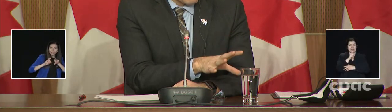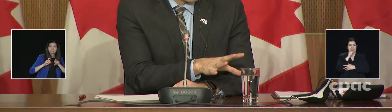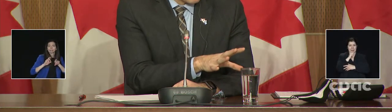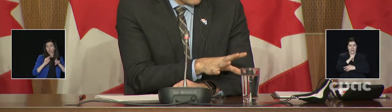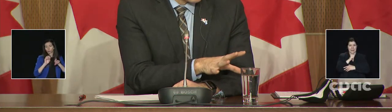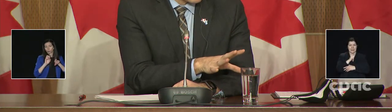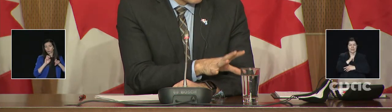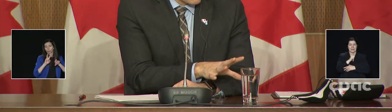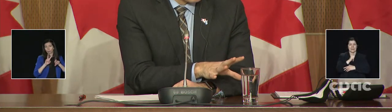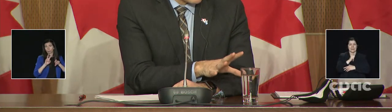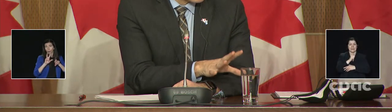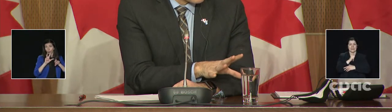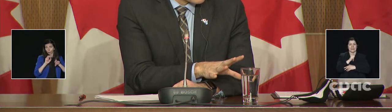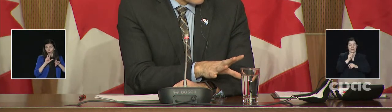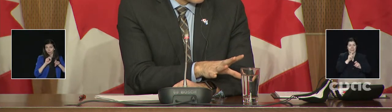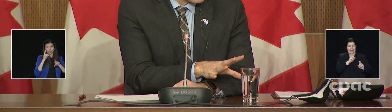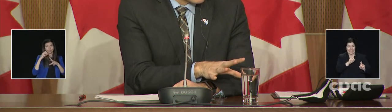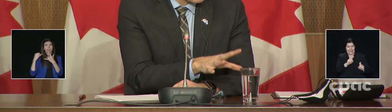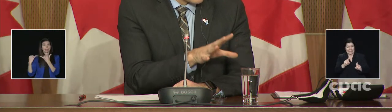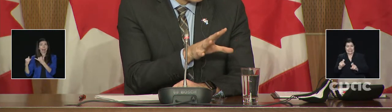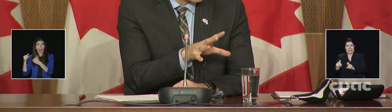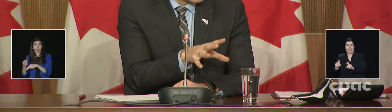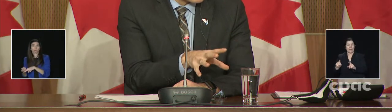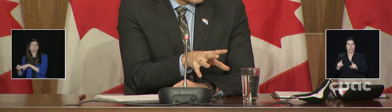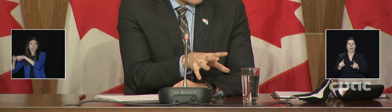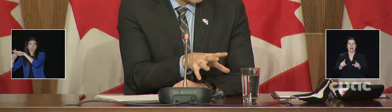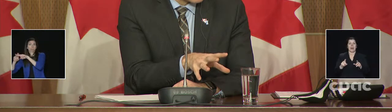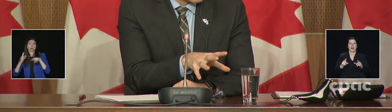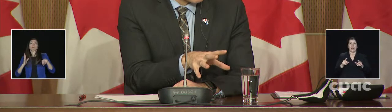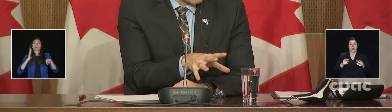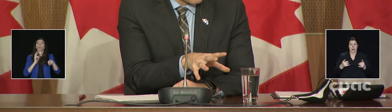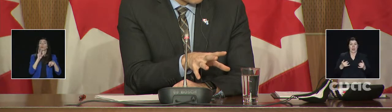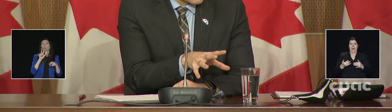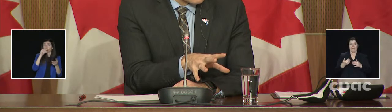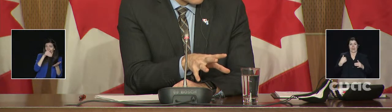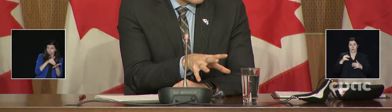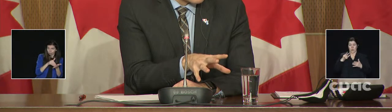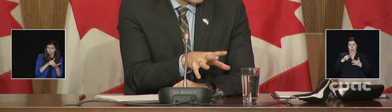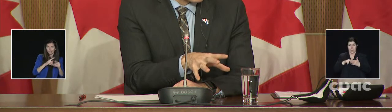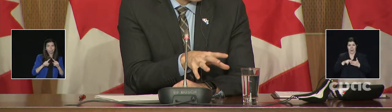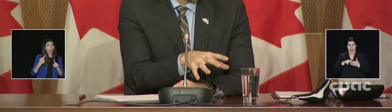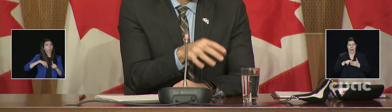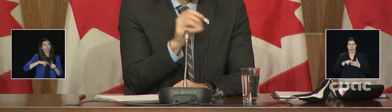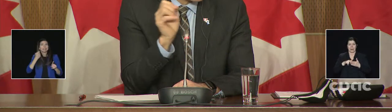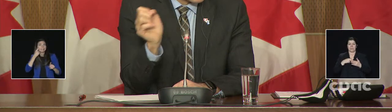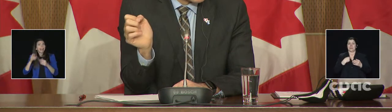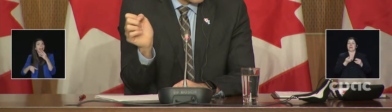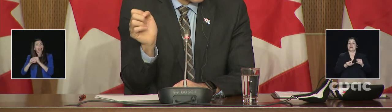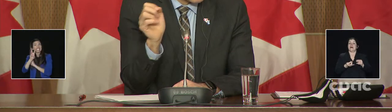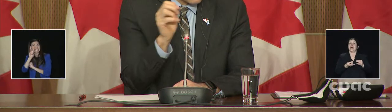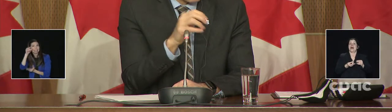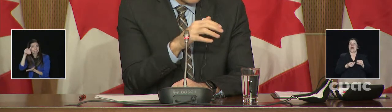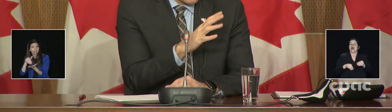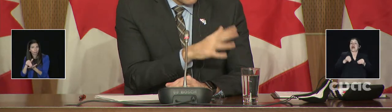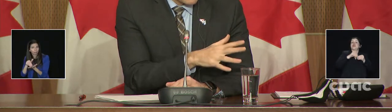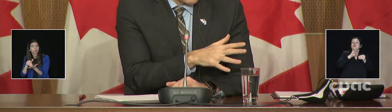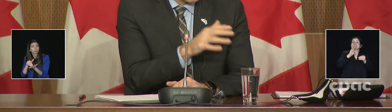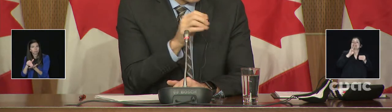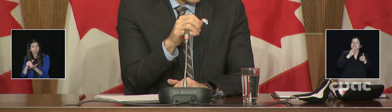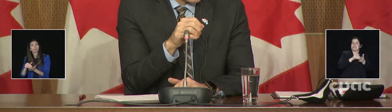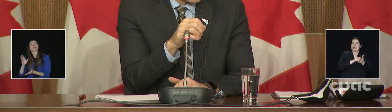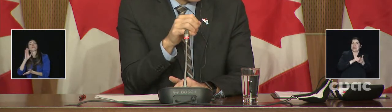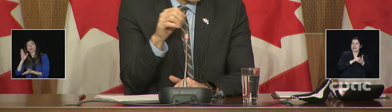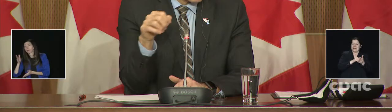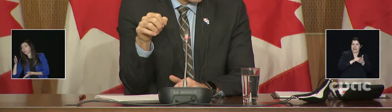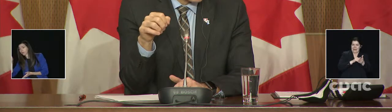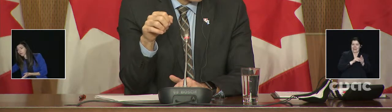that relatively small base, 3,000, and we've added 6,000 more tests, and we need to add another 6,000. So 3